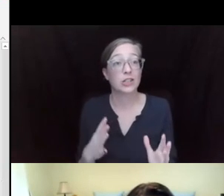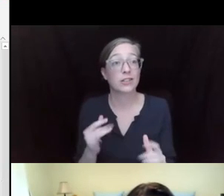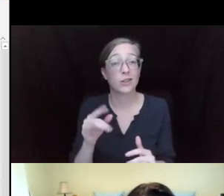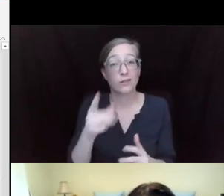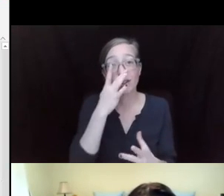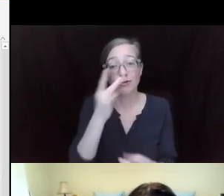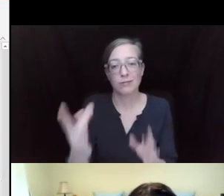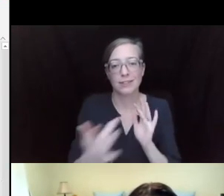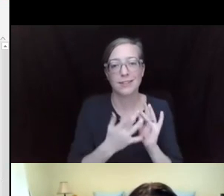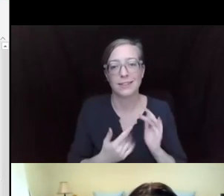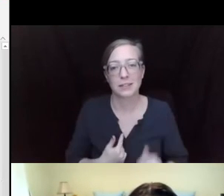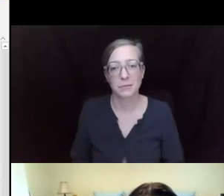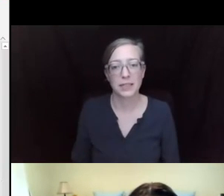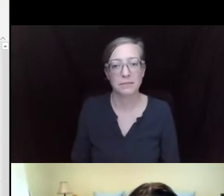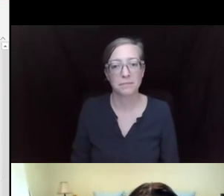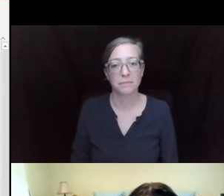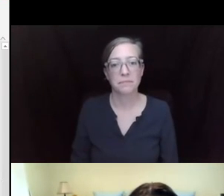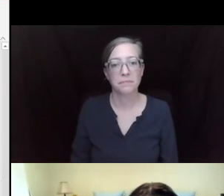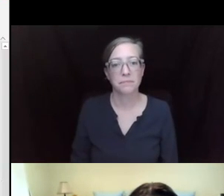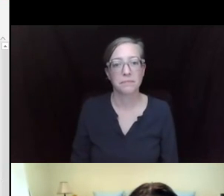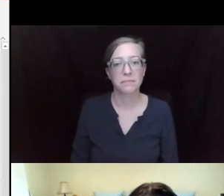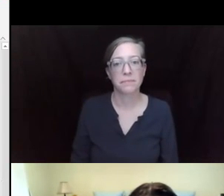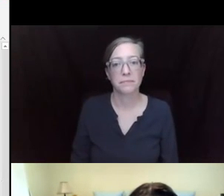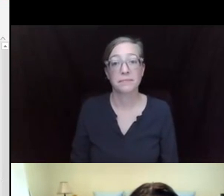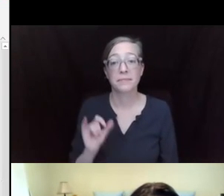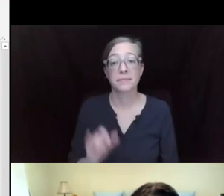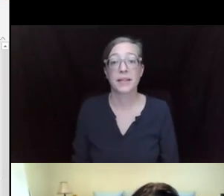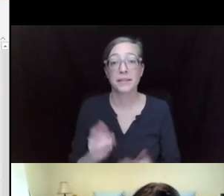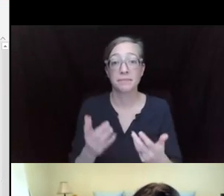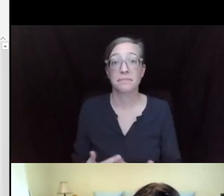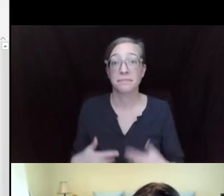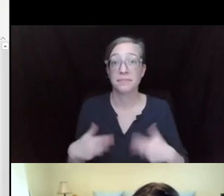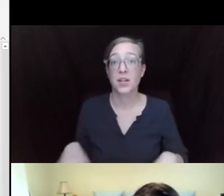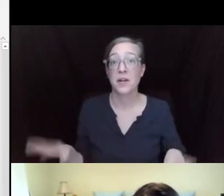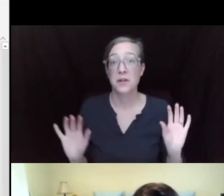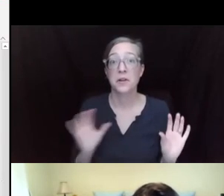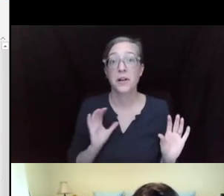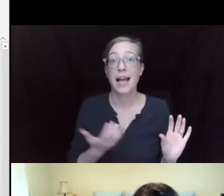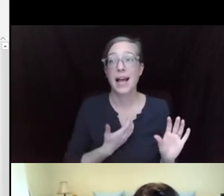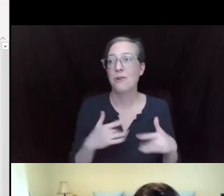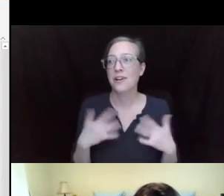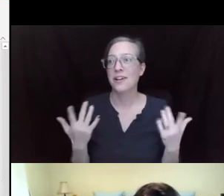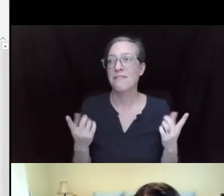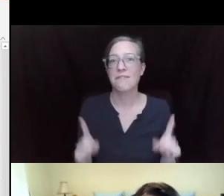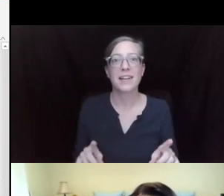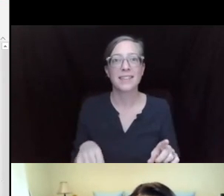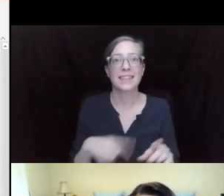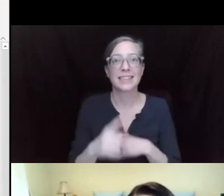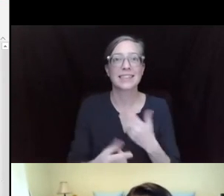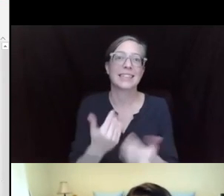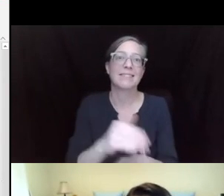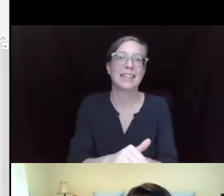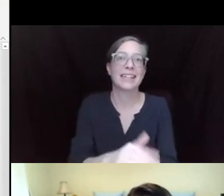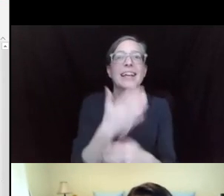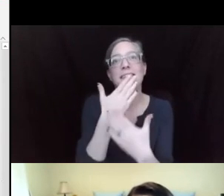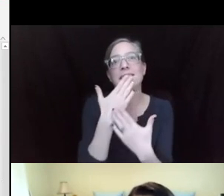contact me. And that concludes our event for the evening. Thank you so much, everyone,